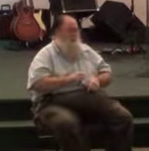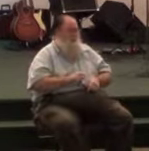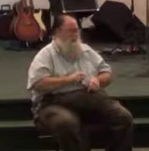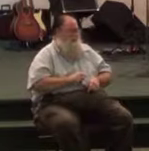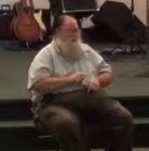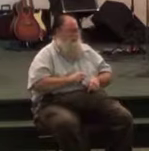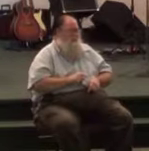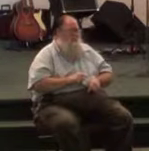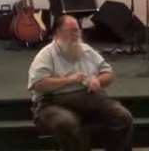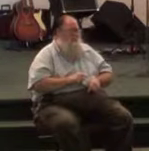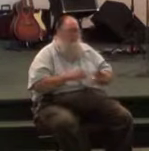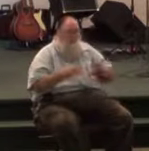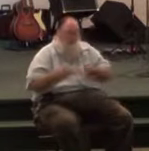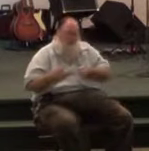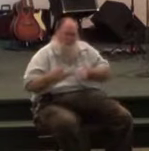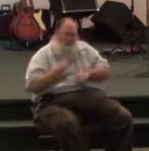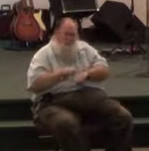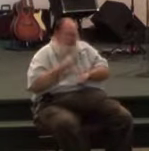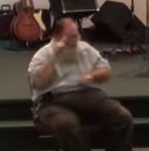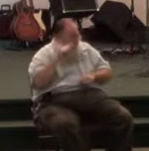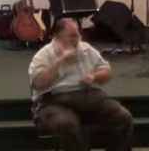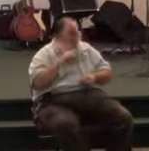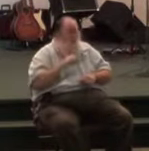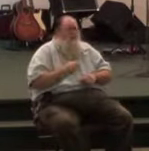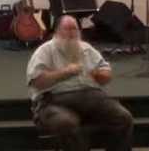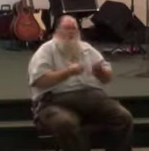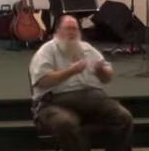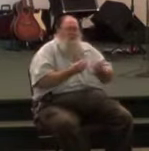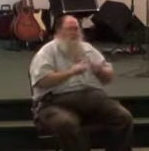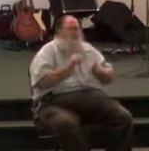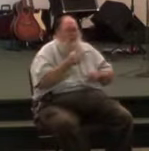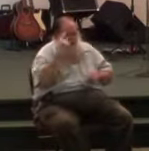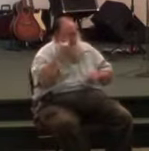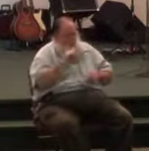a preparation time for ministry, but not for witnessing.